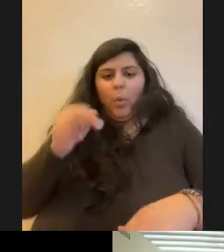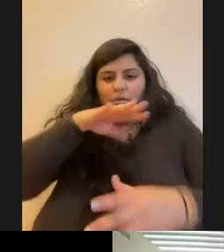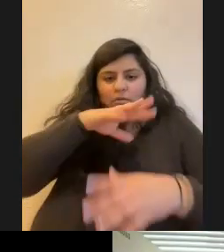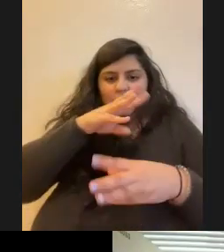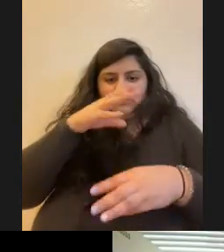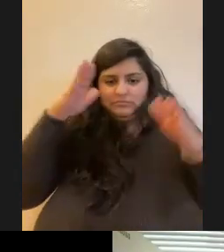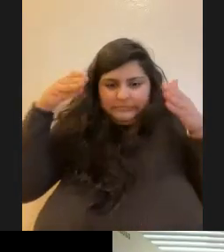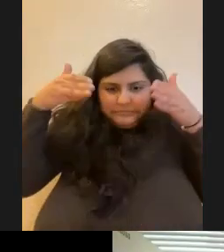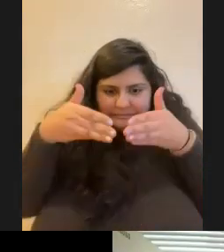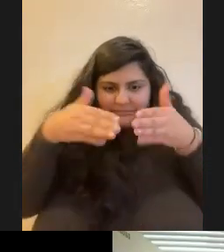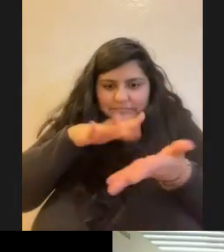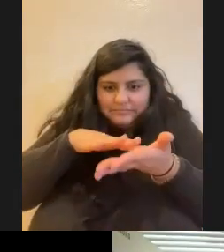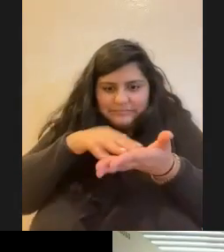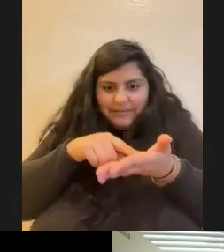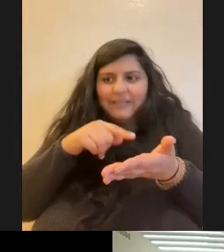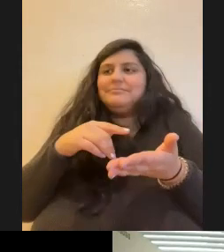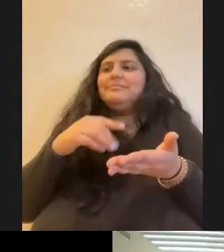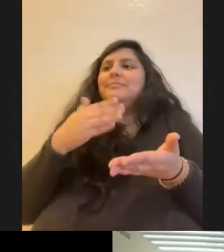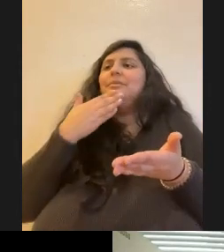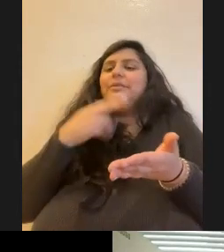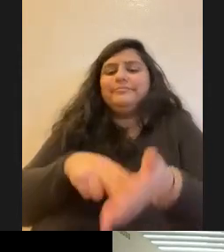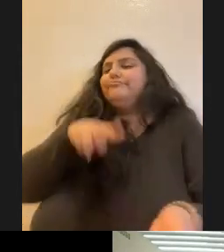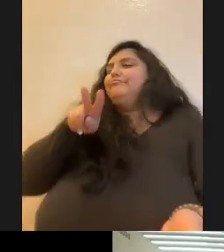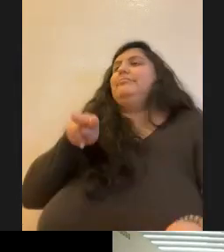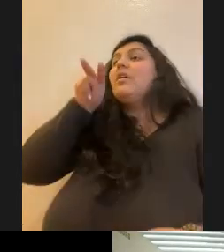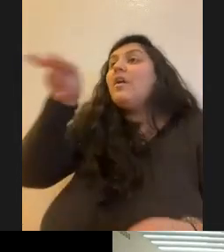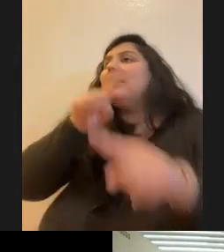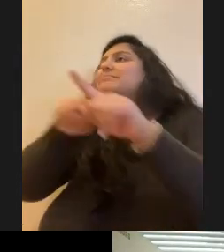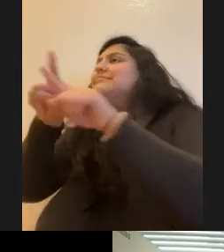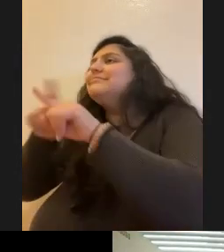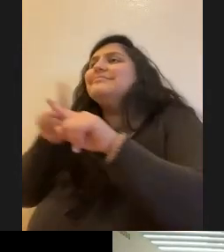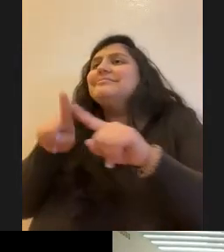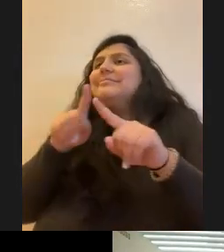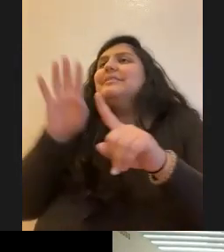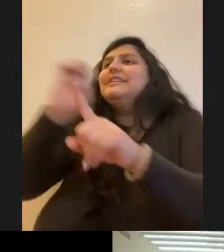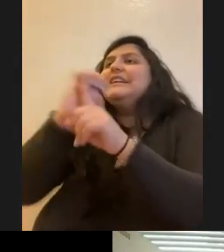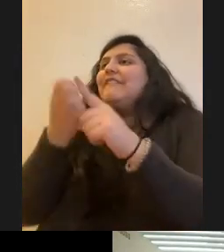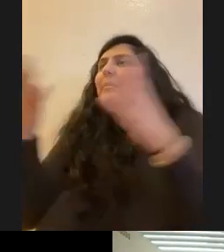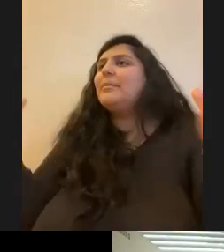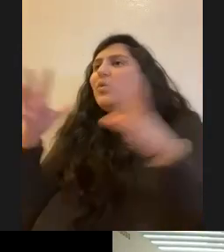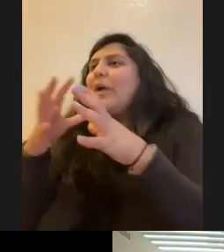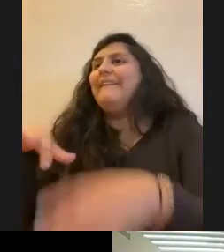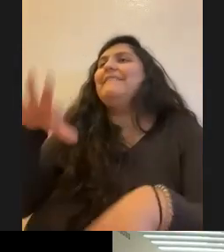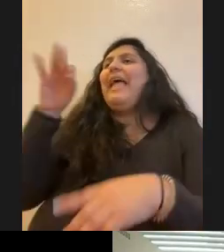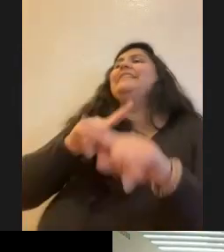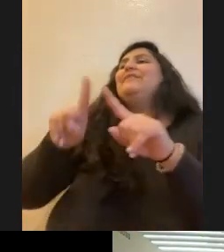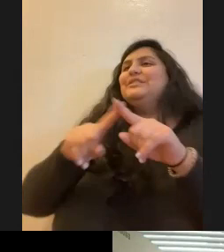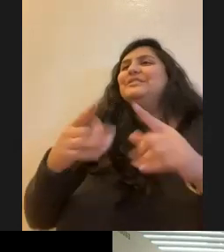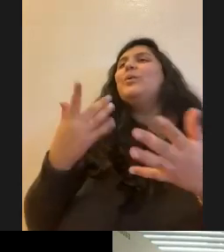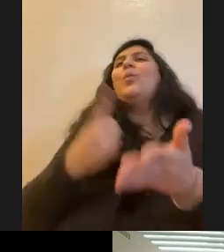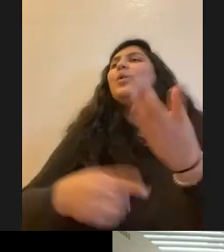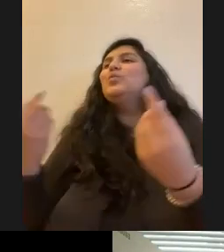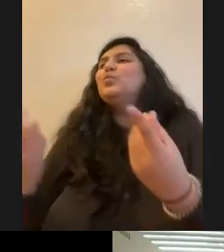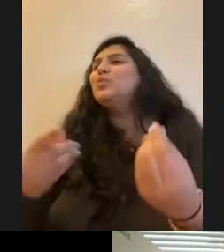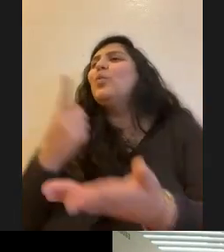It's really exciting to like kind of put the like whole environment together and see like what the rest of the environment